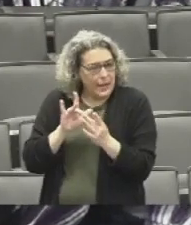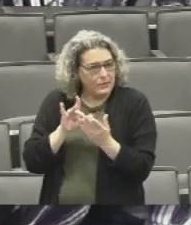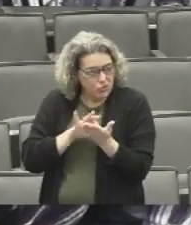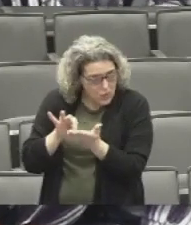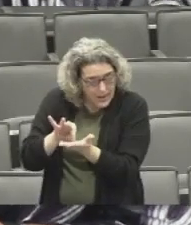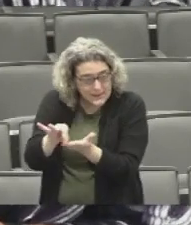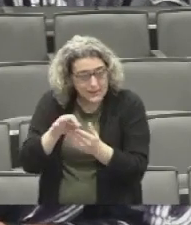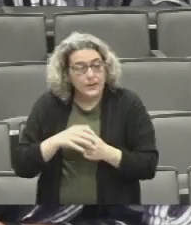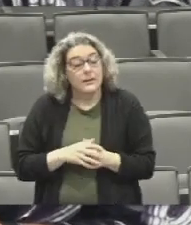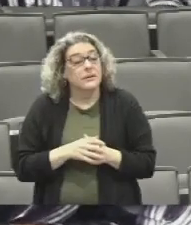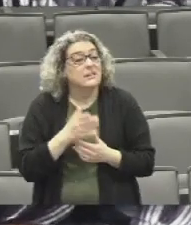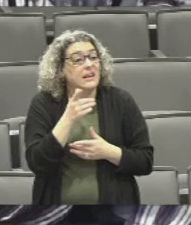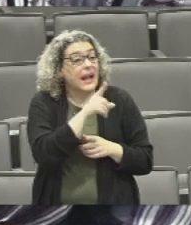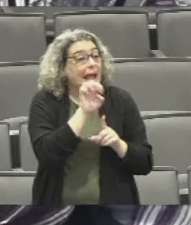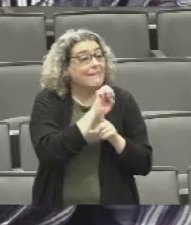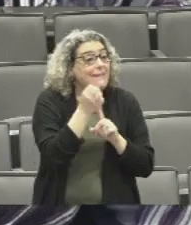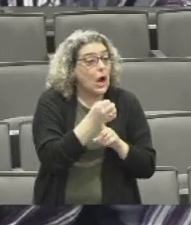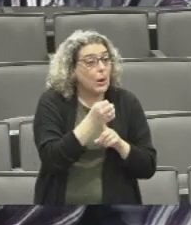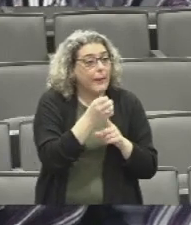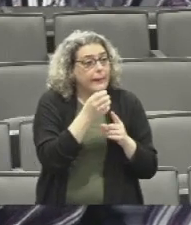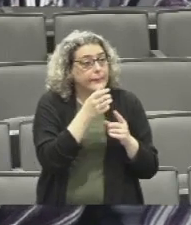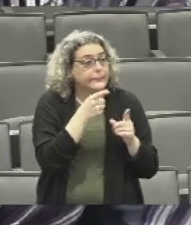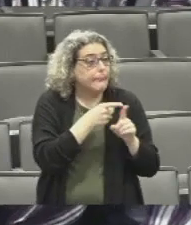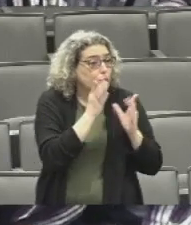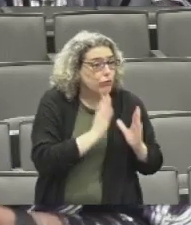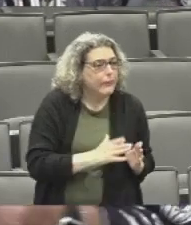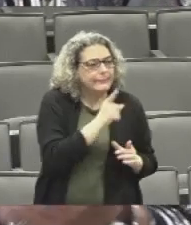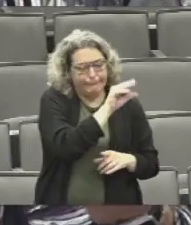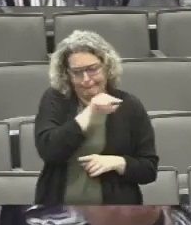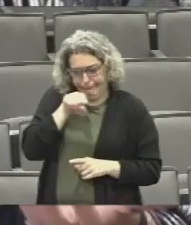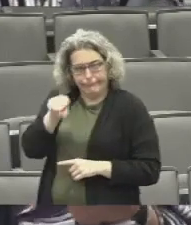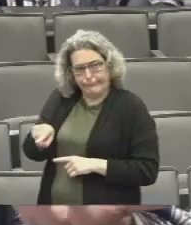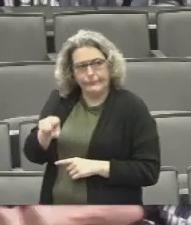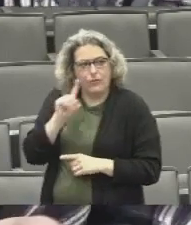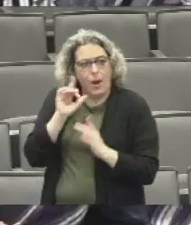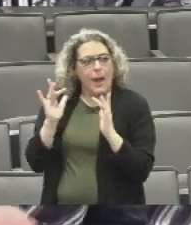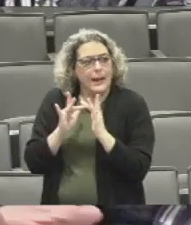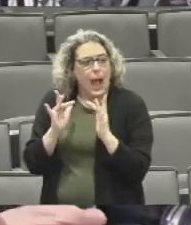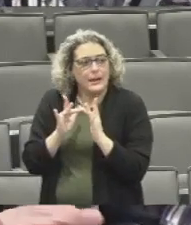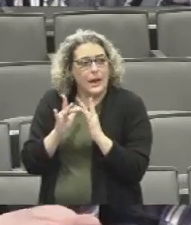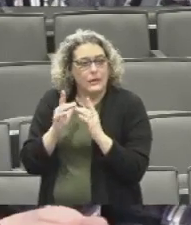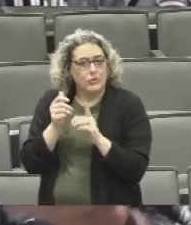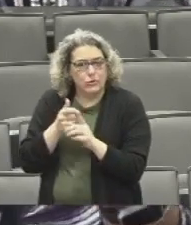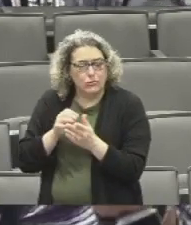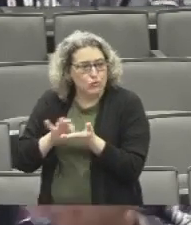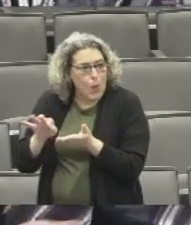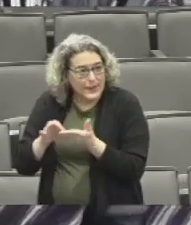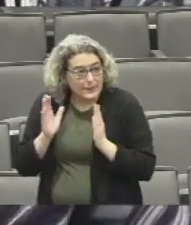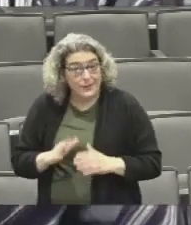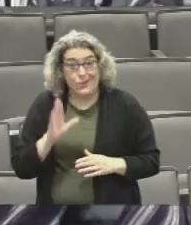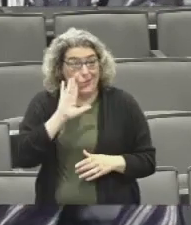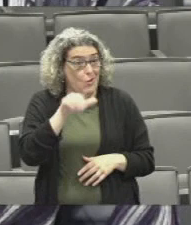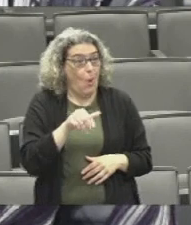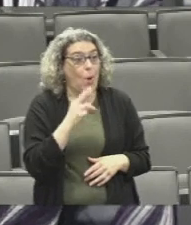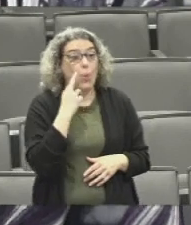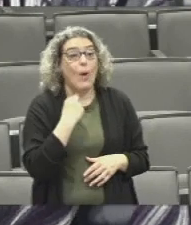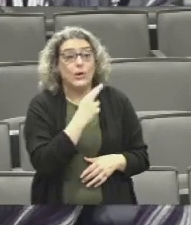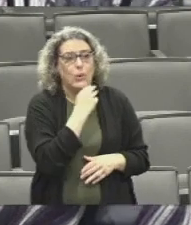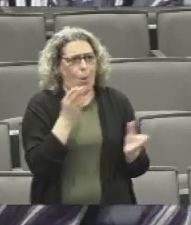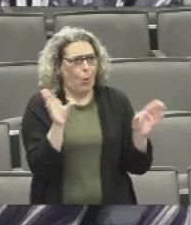doing, most of them are doing contact tracing at this time because restaurants have been closed up to about a week